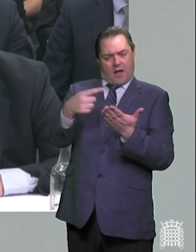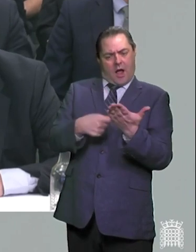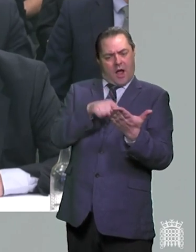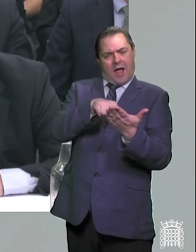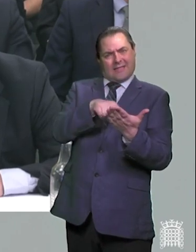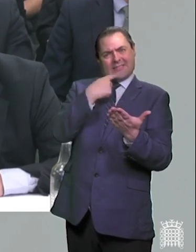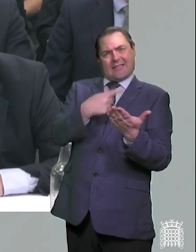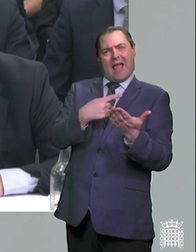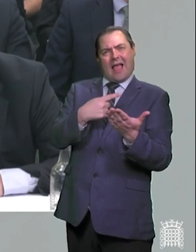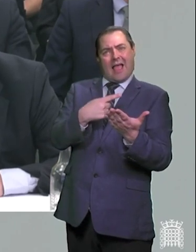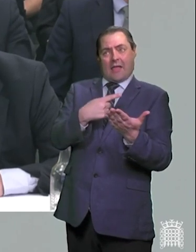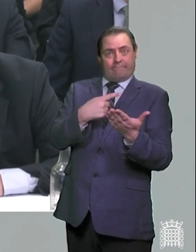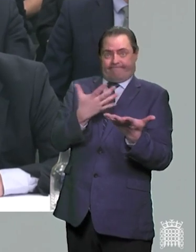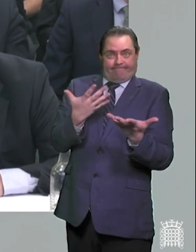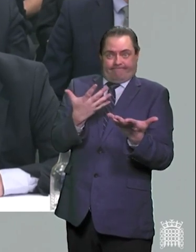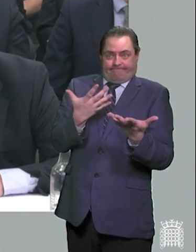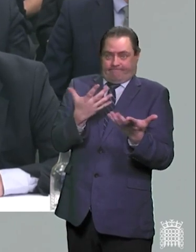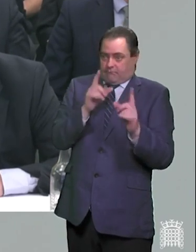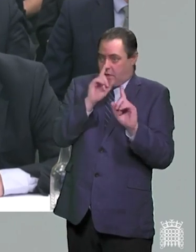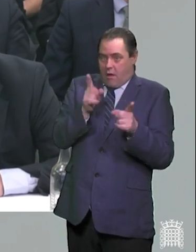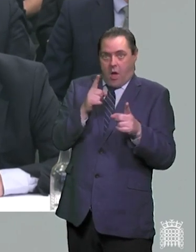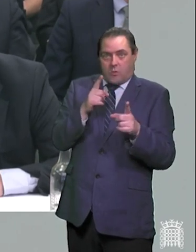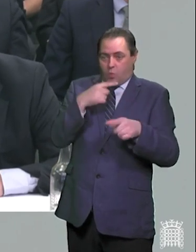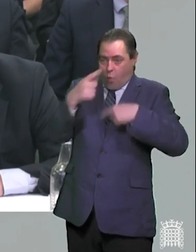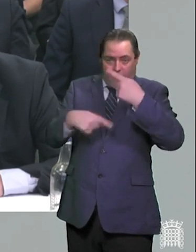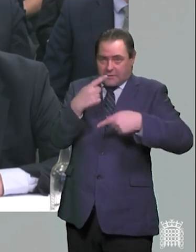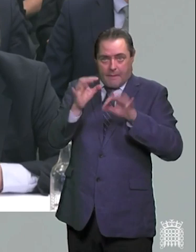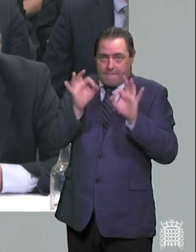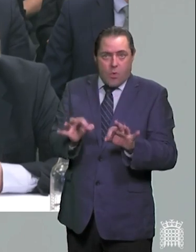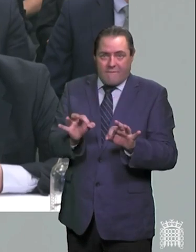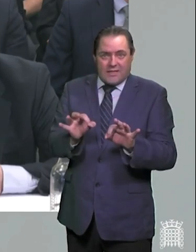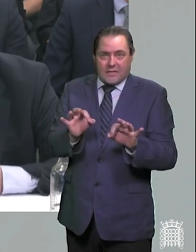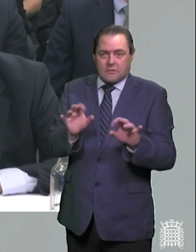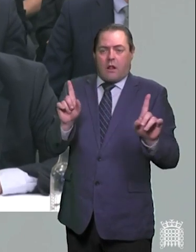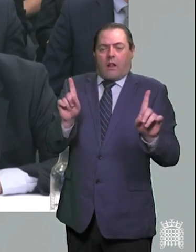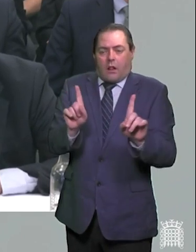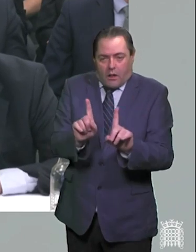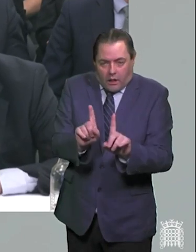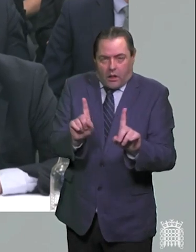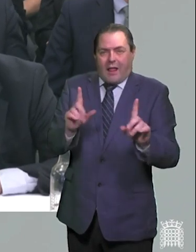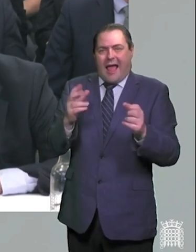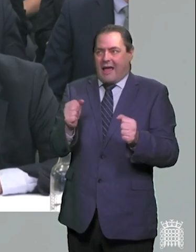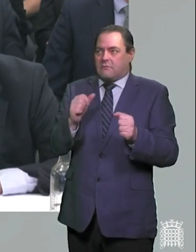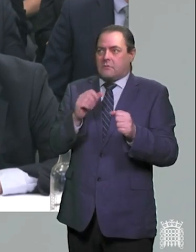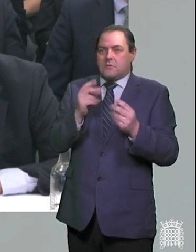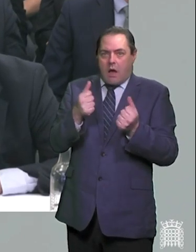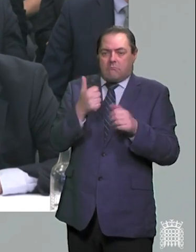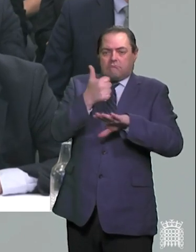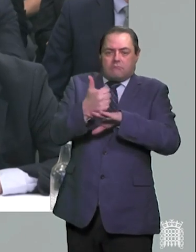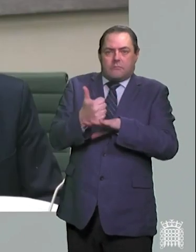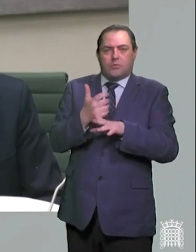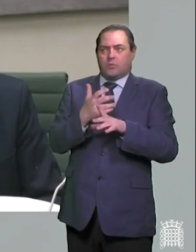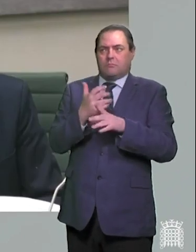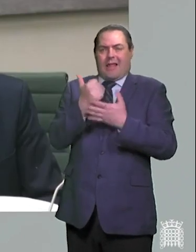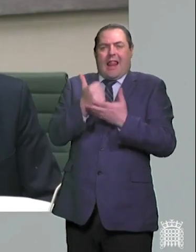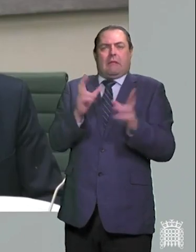for, it was not possible at all times to have perfect social distancing, and that you could have mitigations. But as